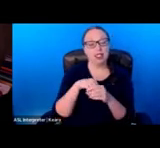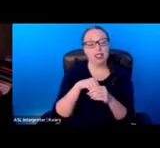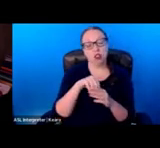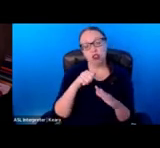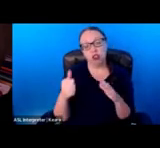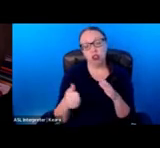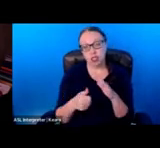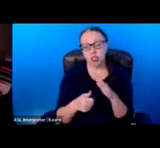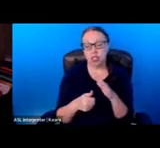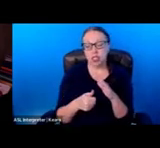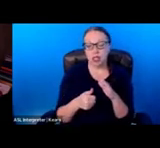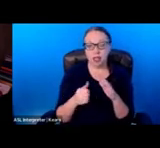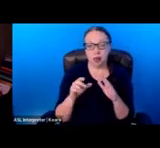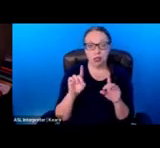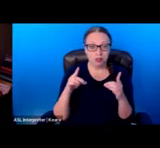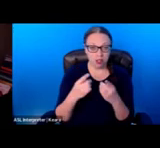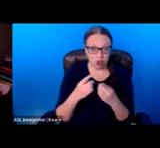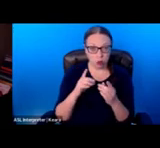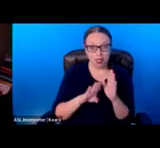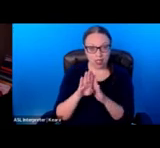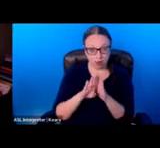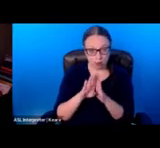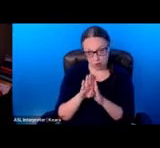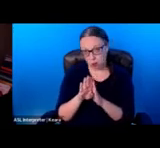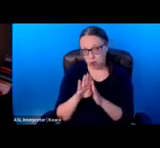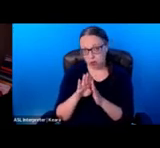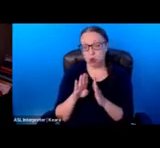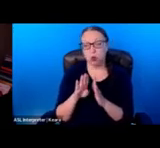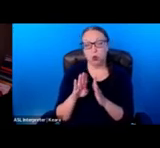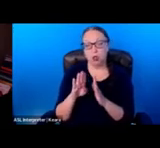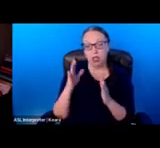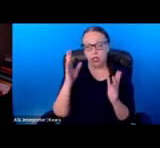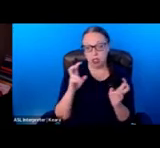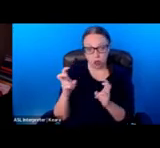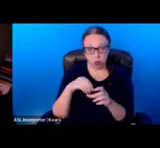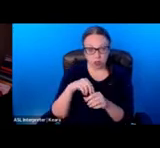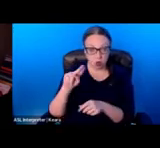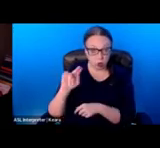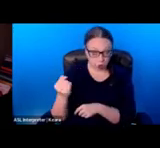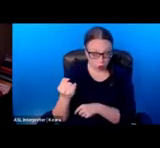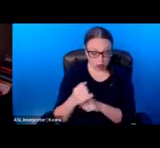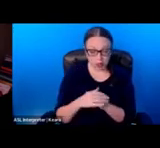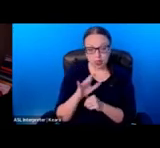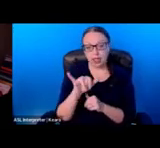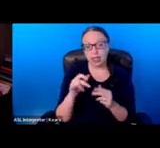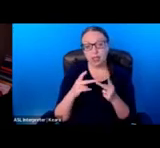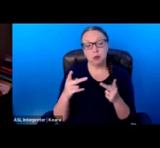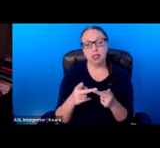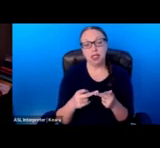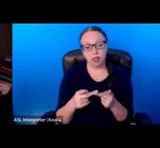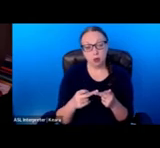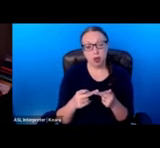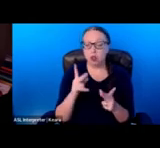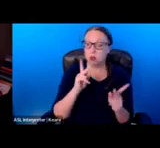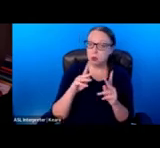Jersey. And it's going to be a place where people can learn more about self-direction. And those people are, you know, the people in the service